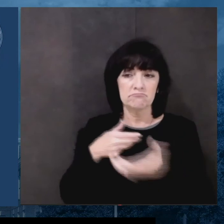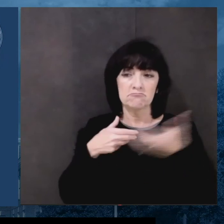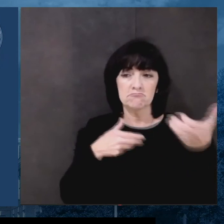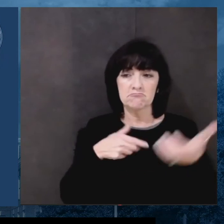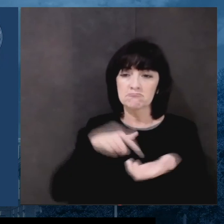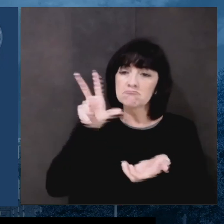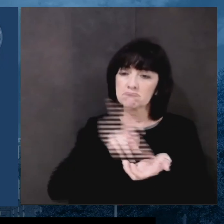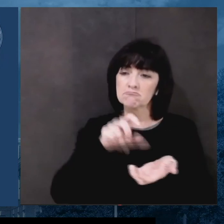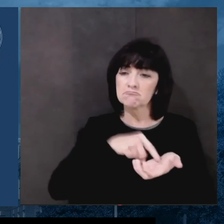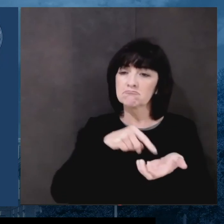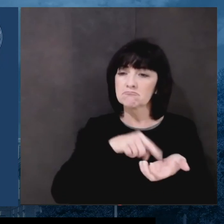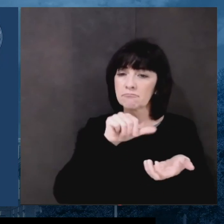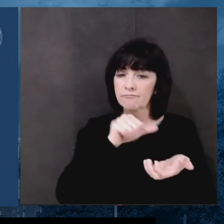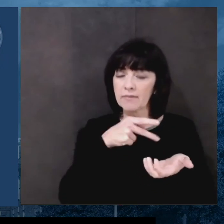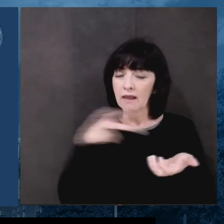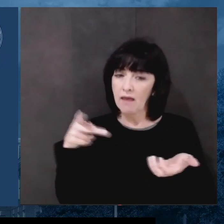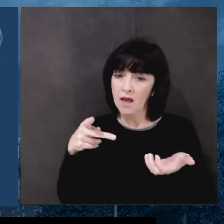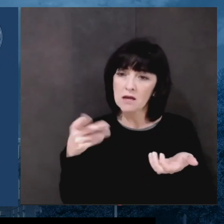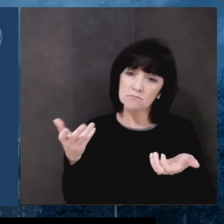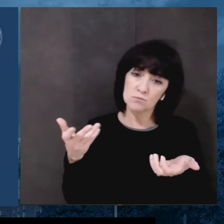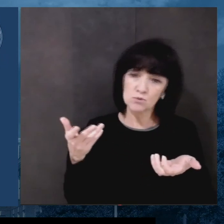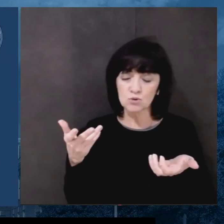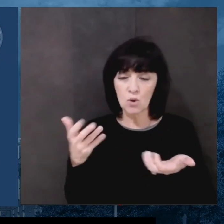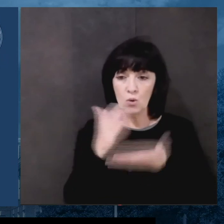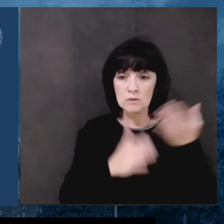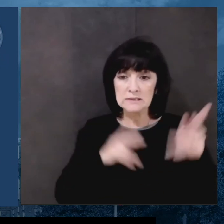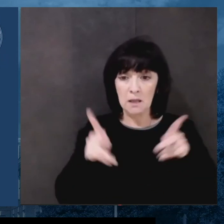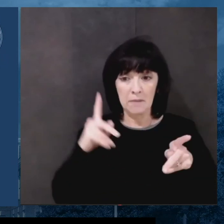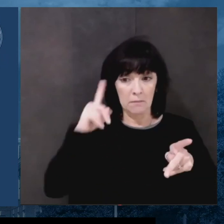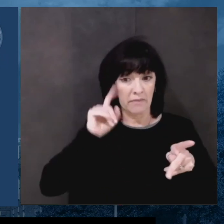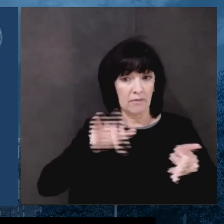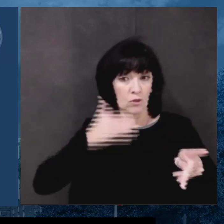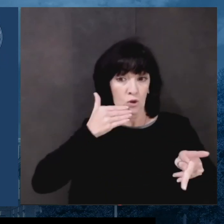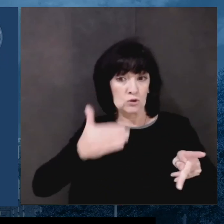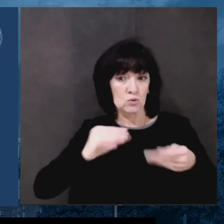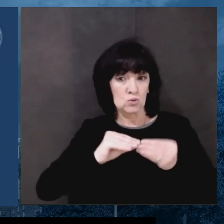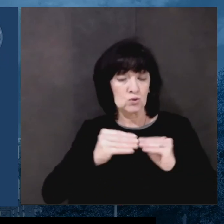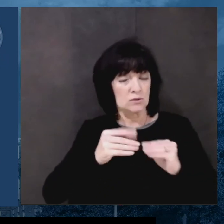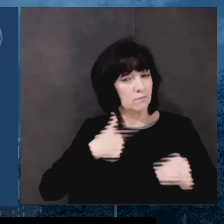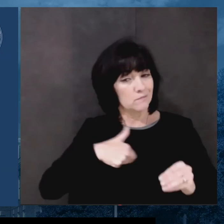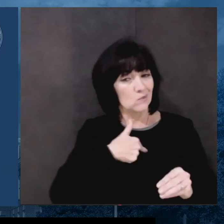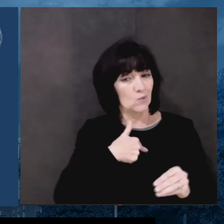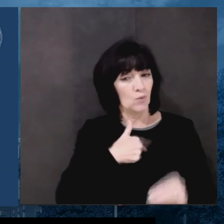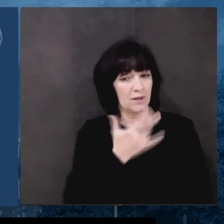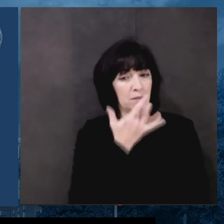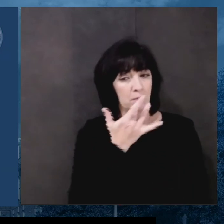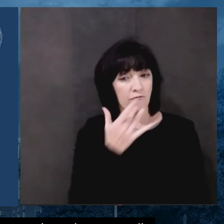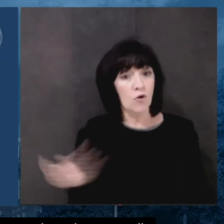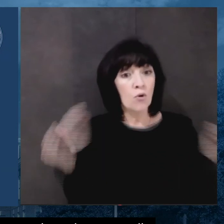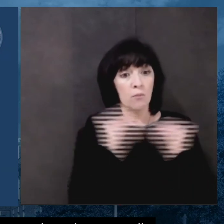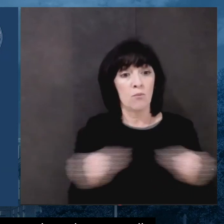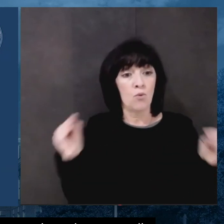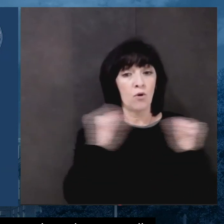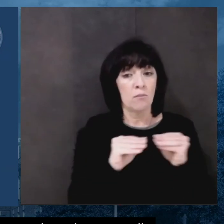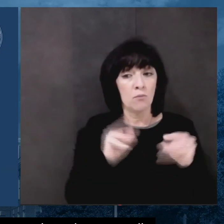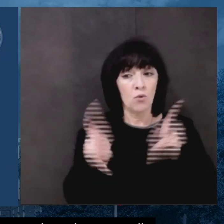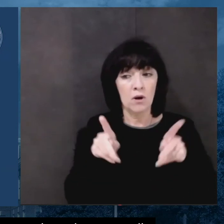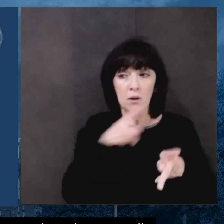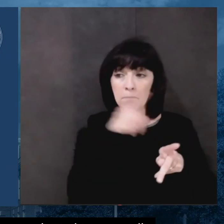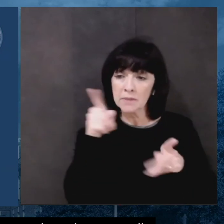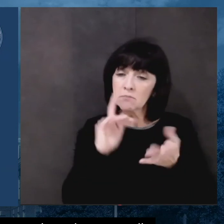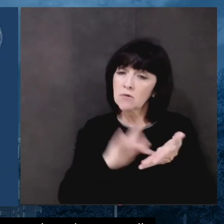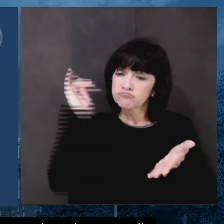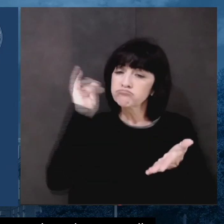it's a good number or a small number. We'd like it to be more than that, but my recollection that was